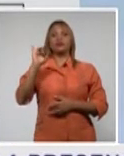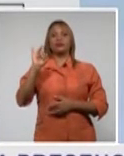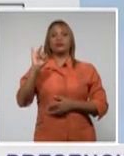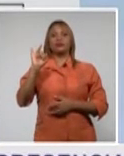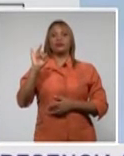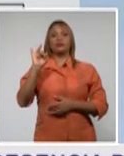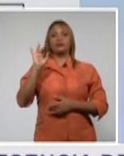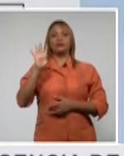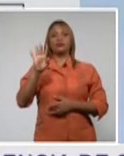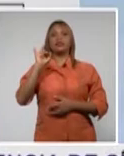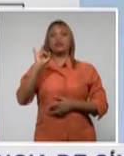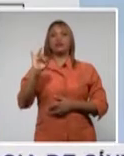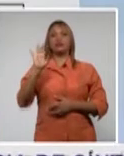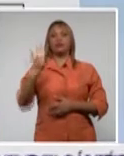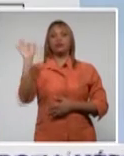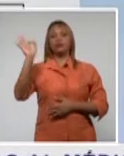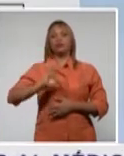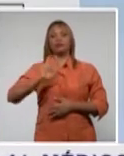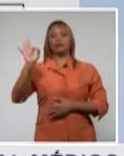3.58%.